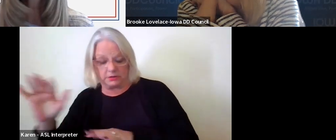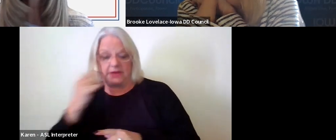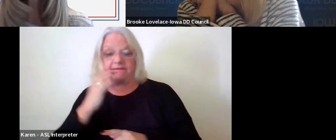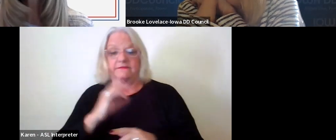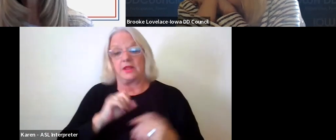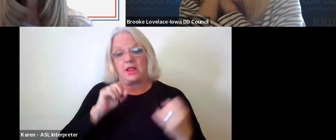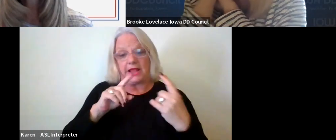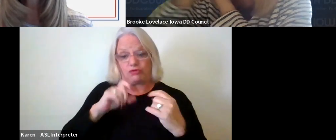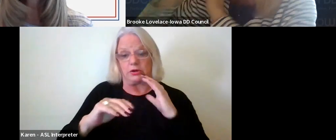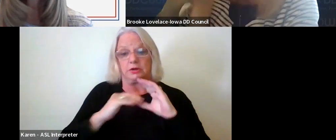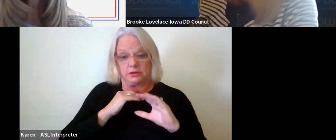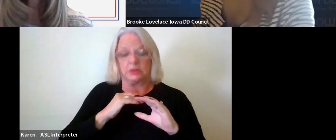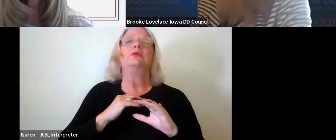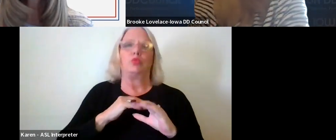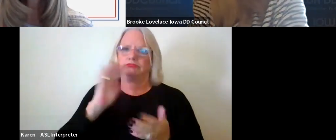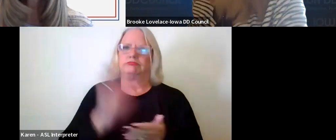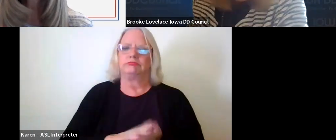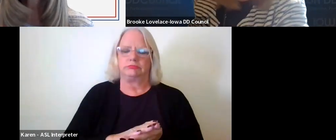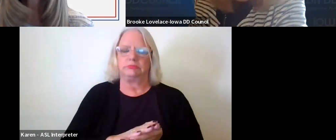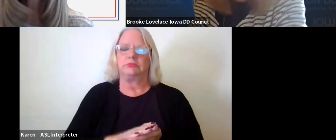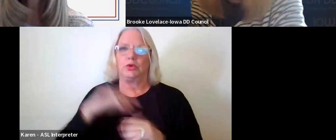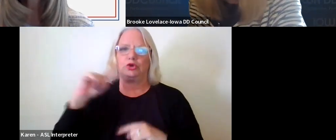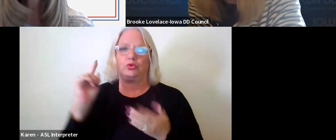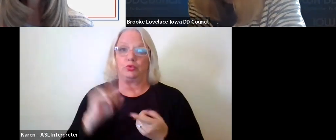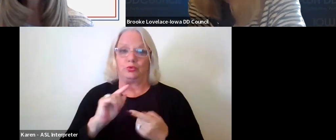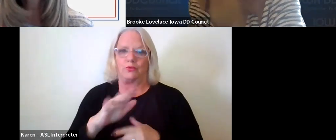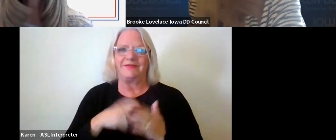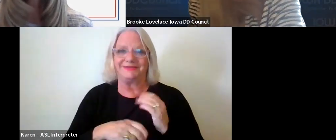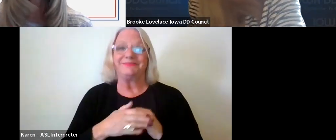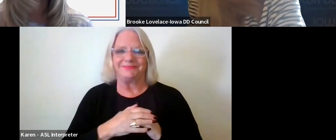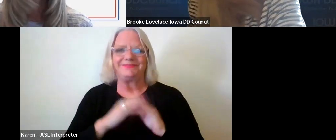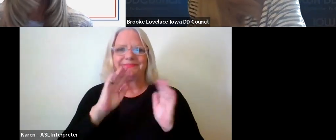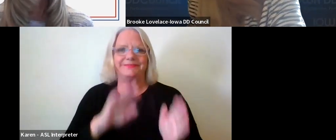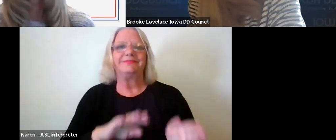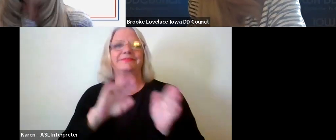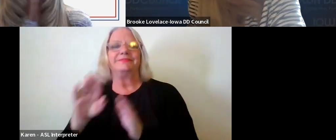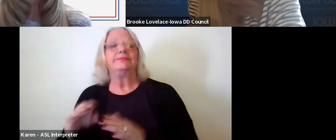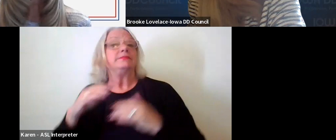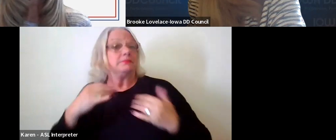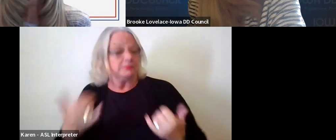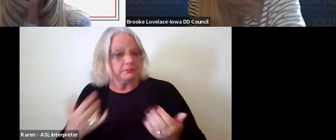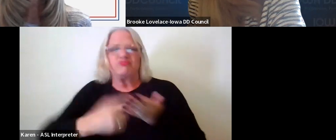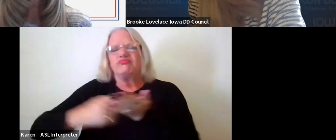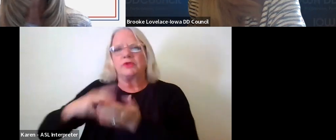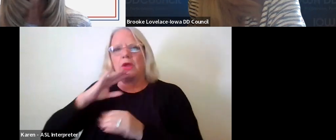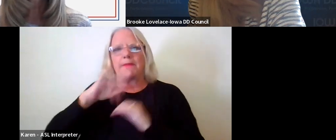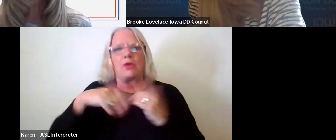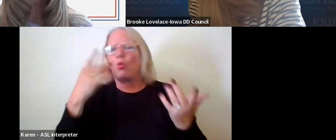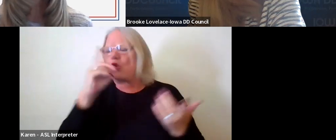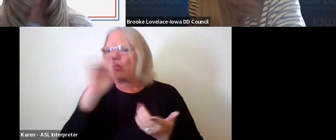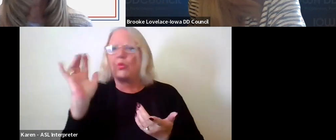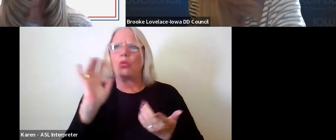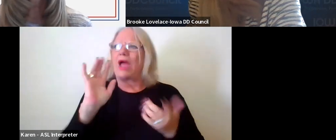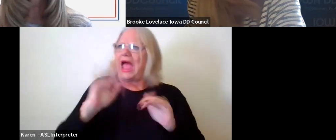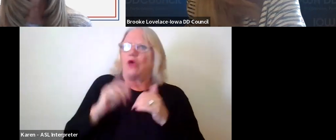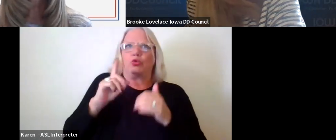All right, let's talk about the fun stuff like contributions, qualified expenses, and more. So contribution sources, how do you